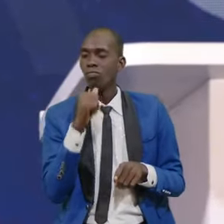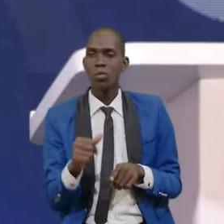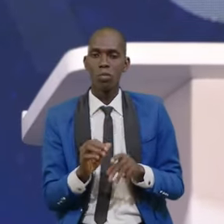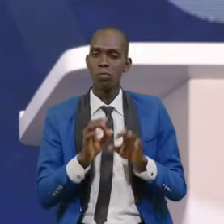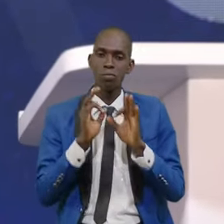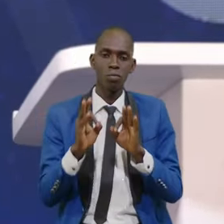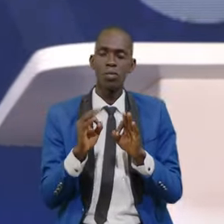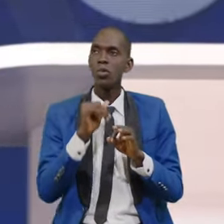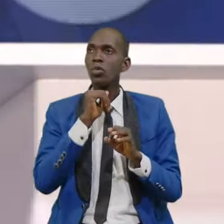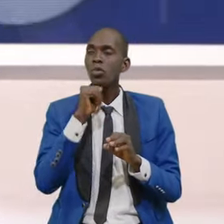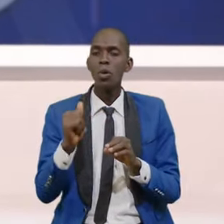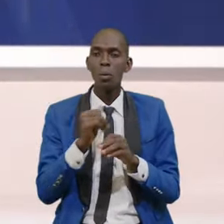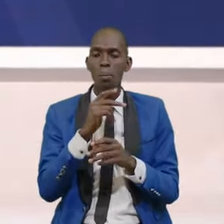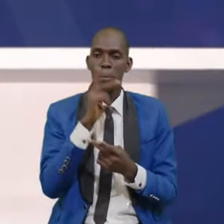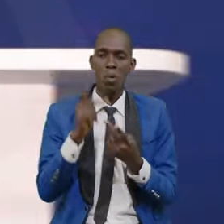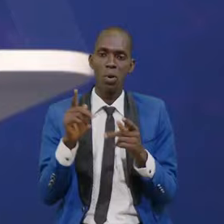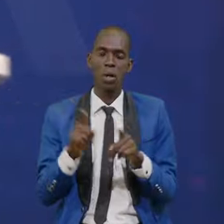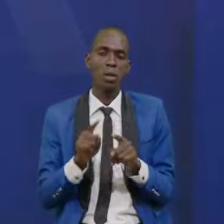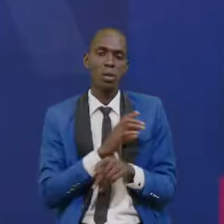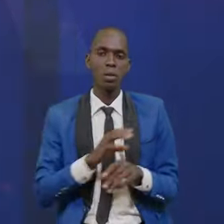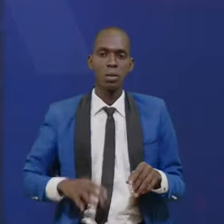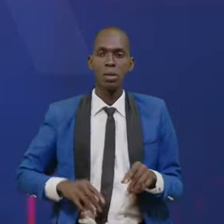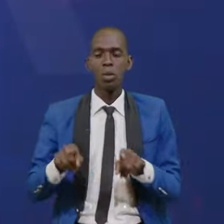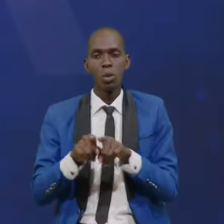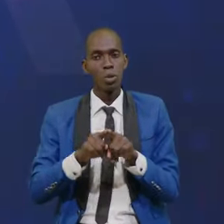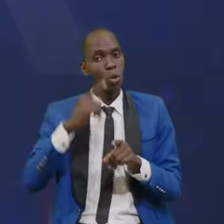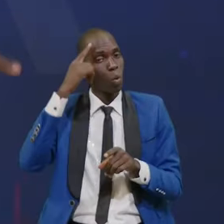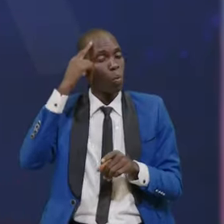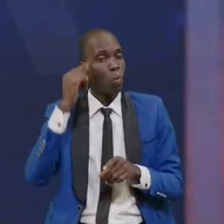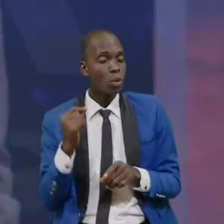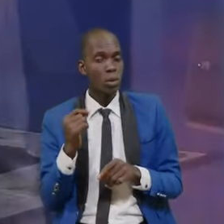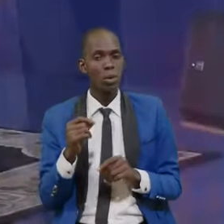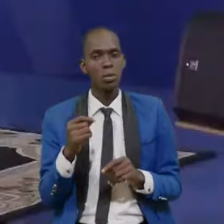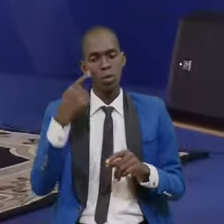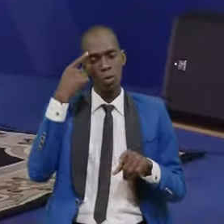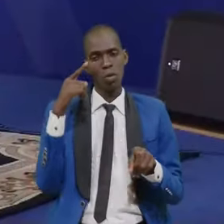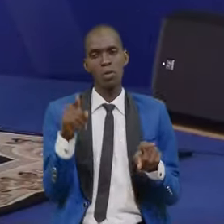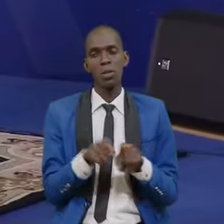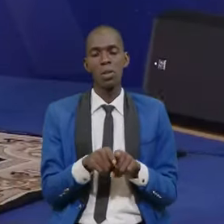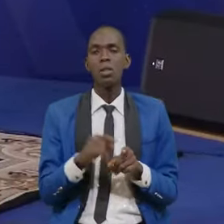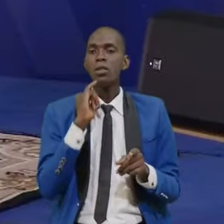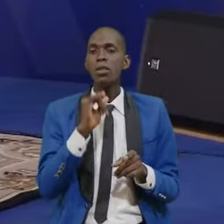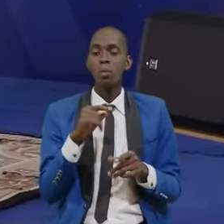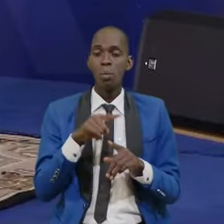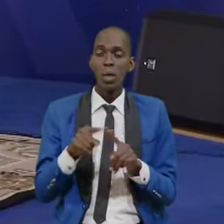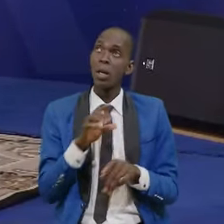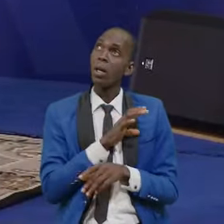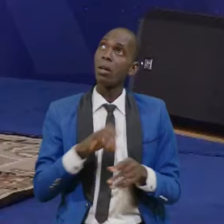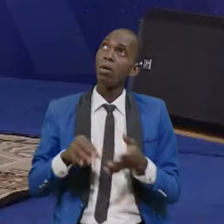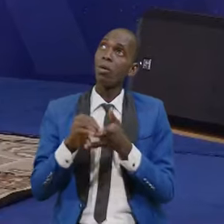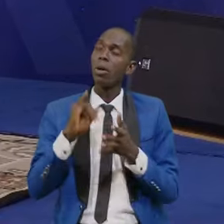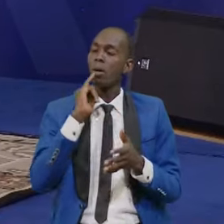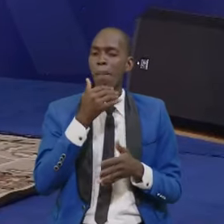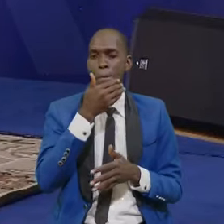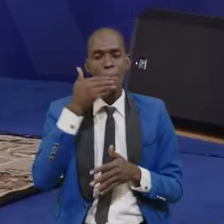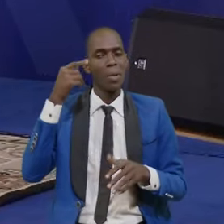covenant, this one is a better Davidic covenant, this one is a better